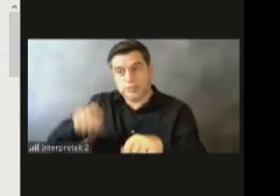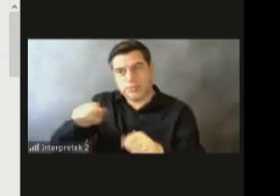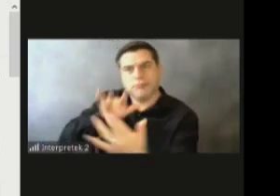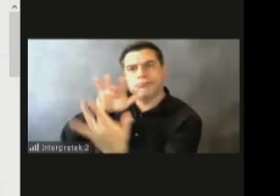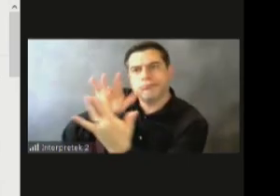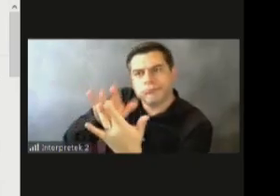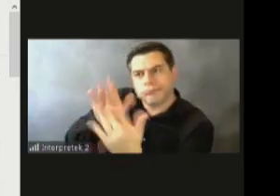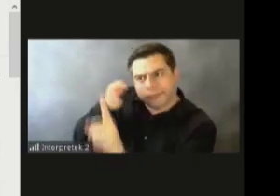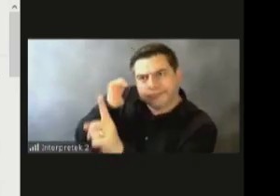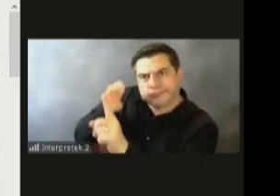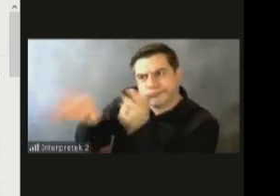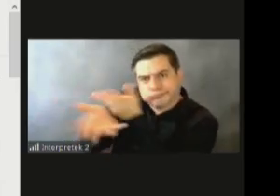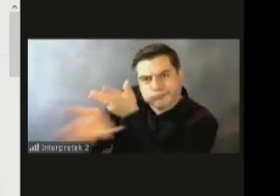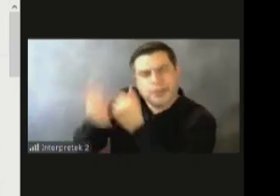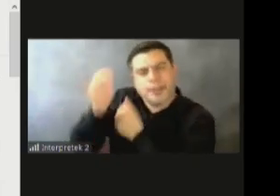And I'll hand it over to Ashani.